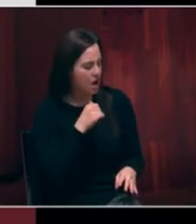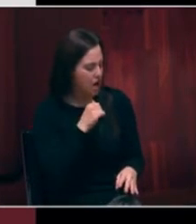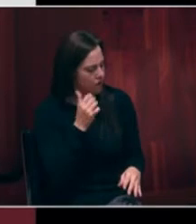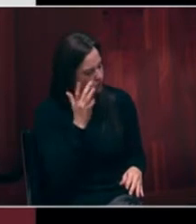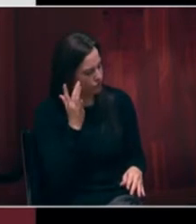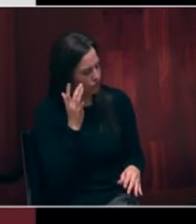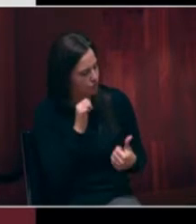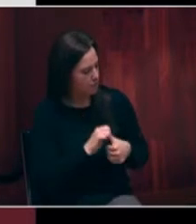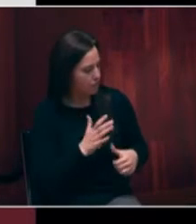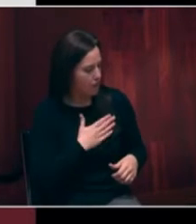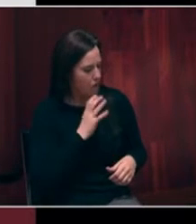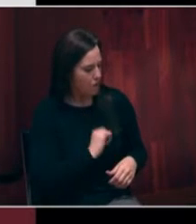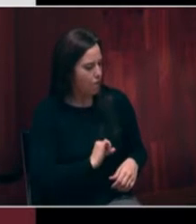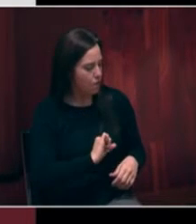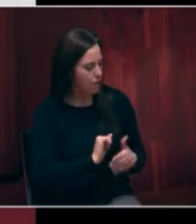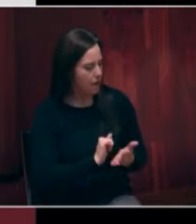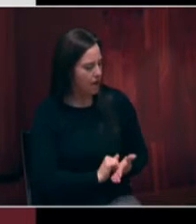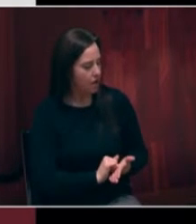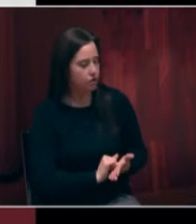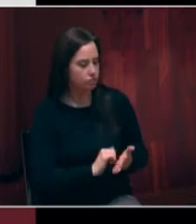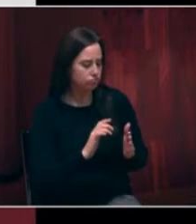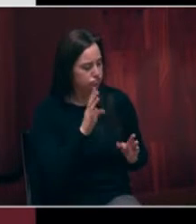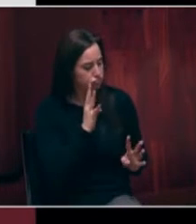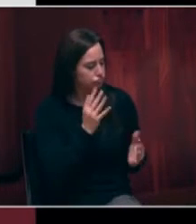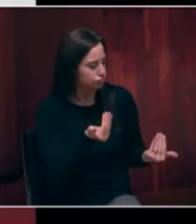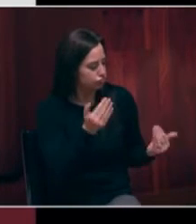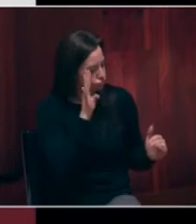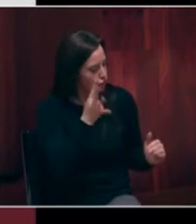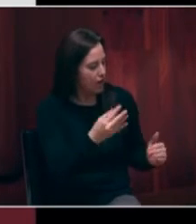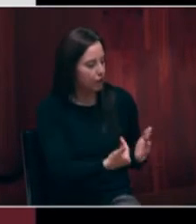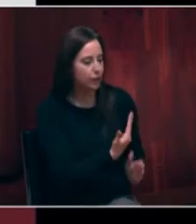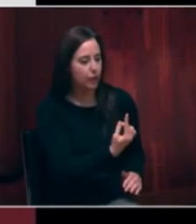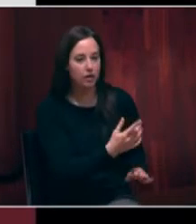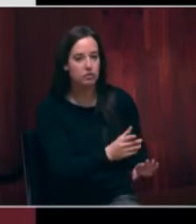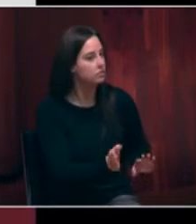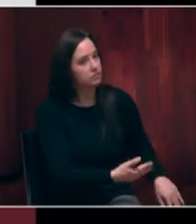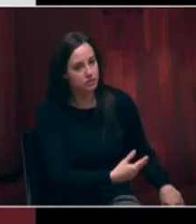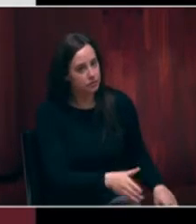one. Creates problems for you when you can't get your certificate because